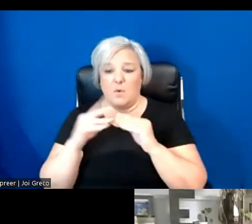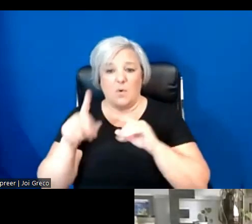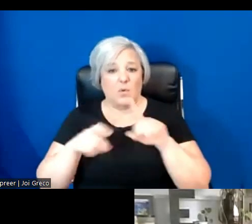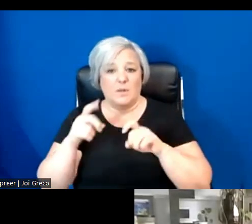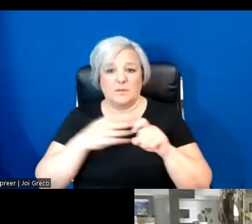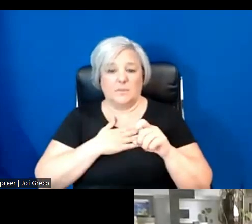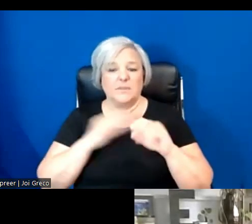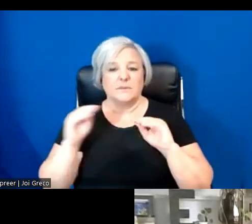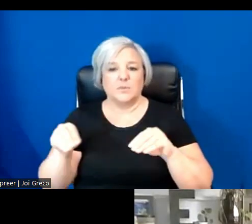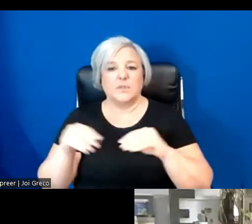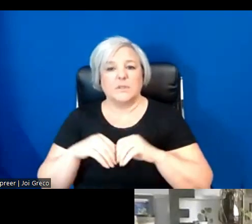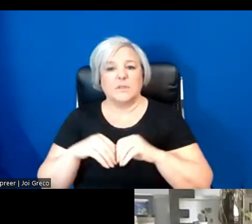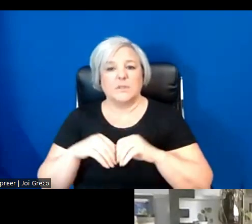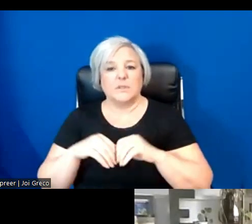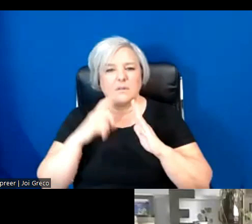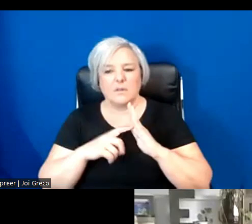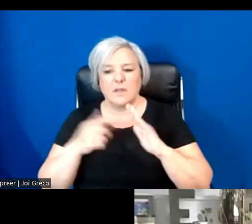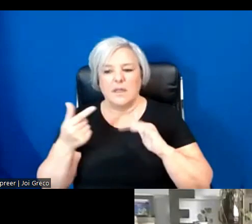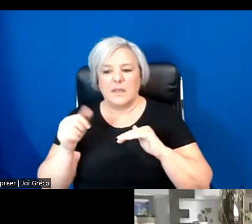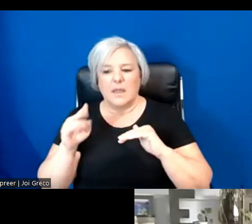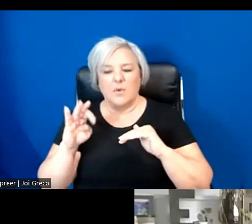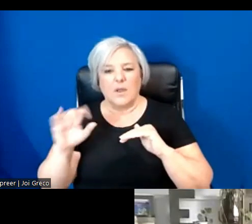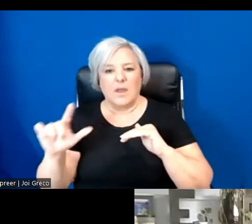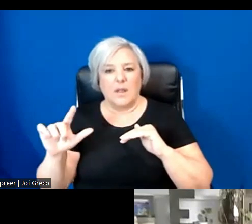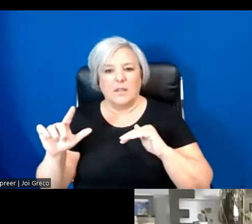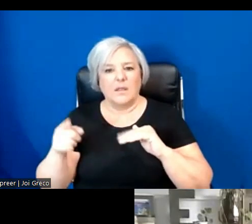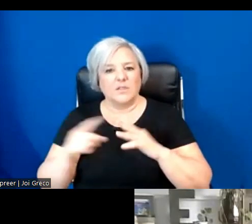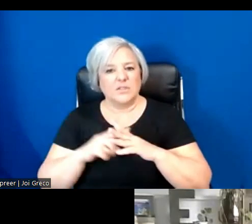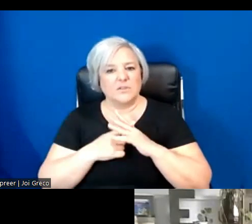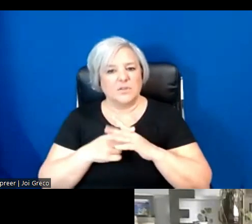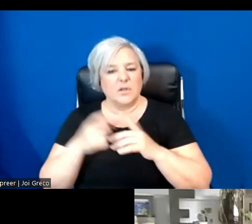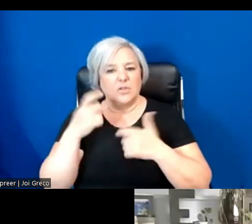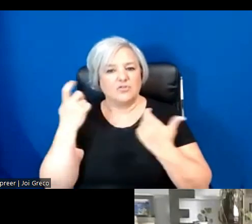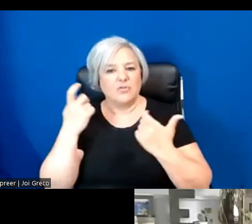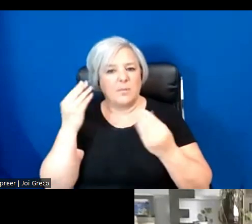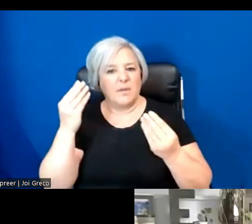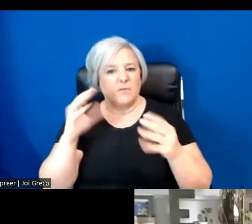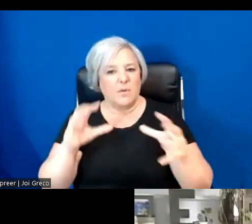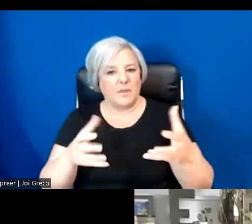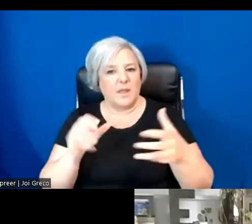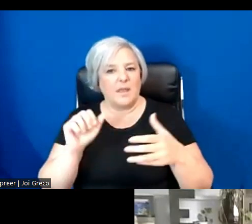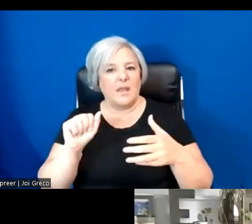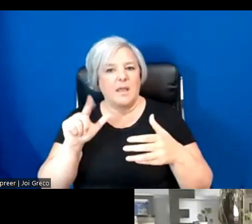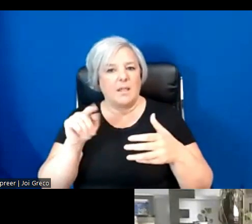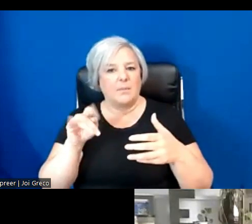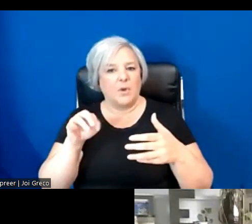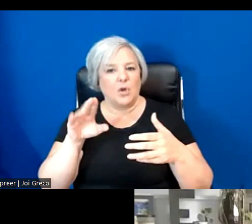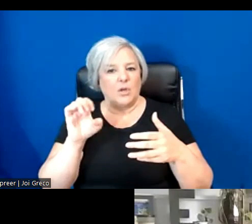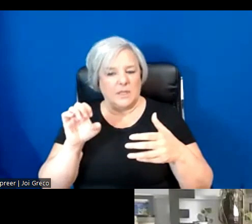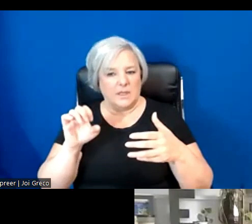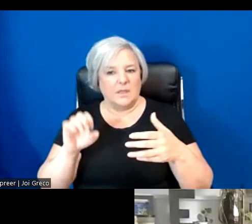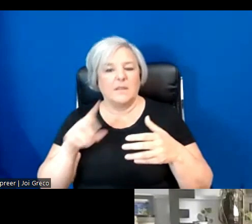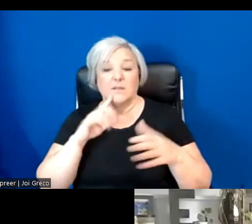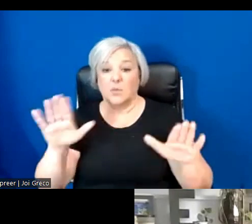in the chat. I see Gabrielle had mentioned that she's starting a trauma-informed chorus in Albuquerque, and that's really wonderful